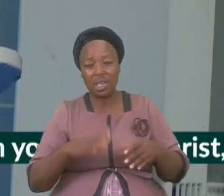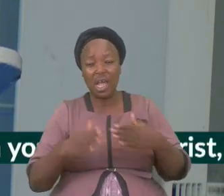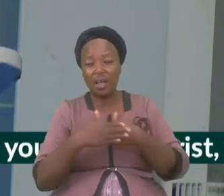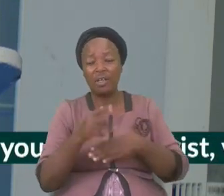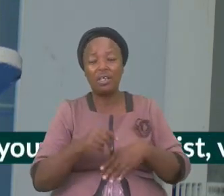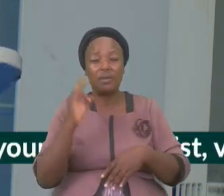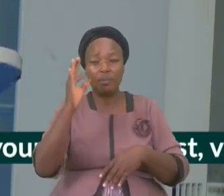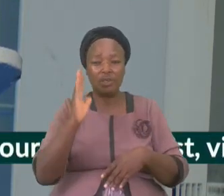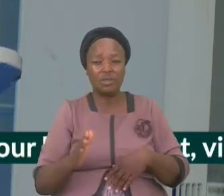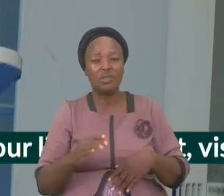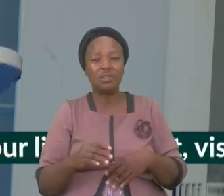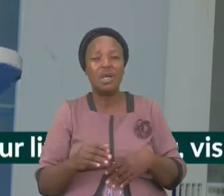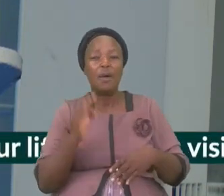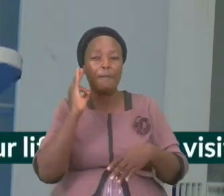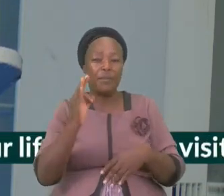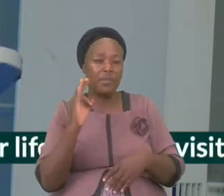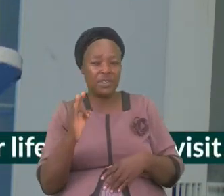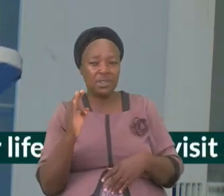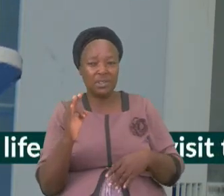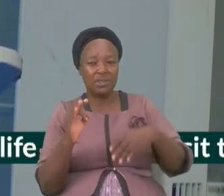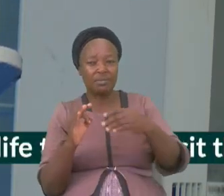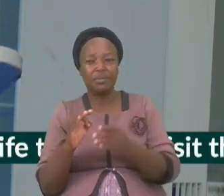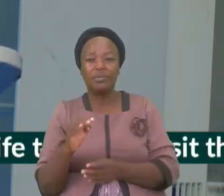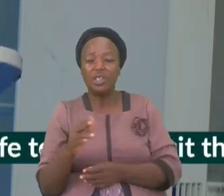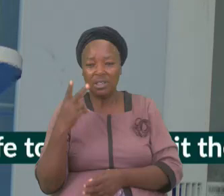link on your screen.